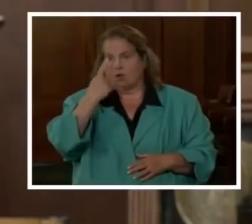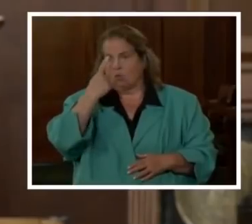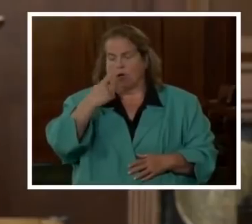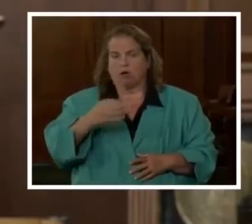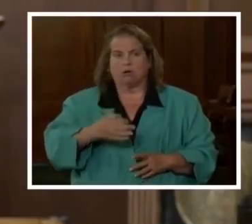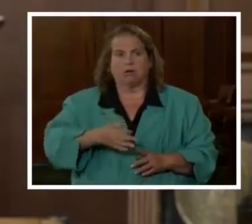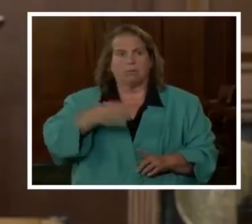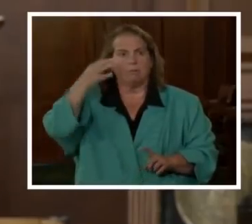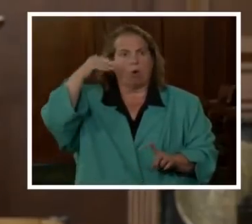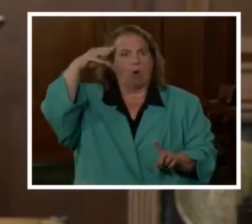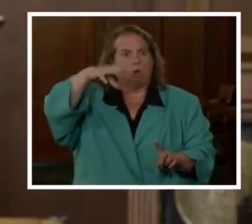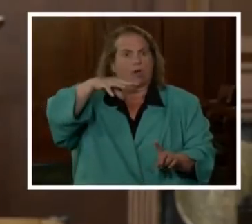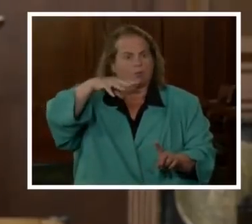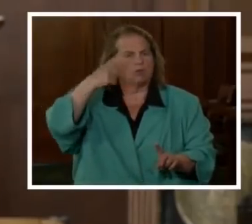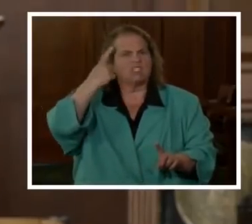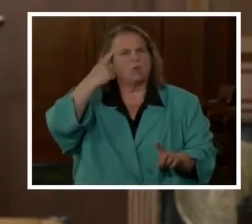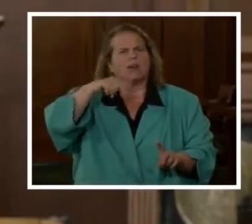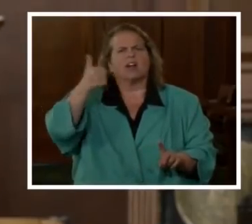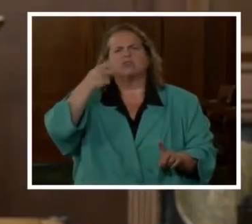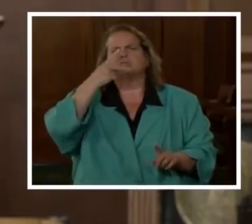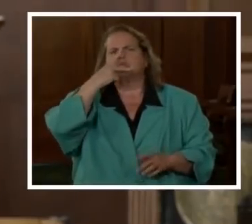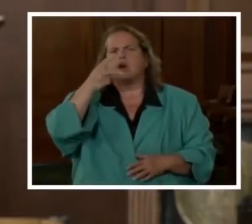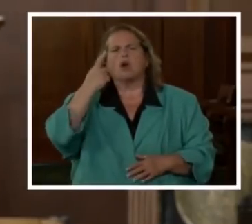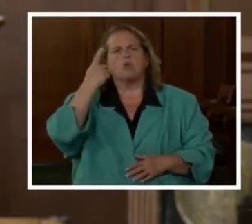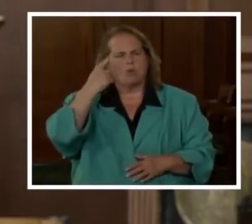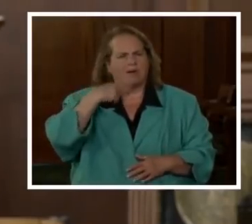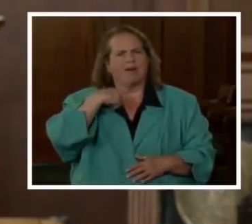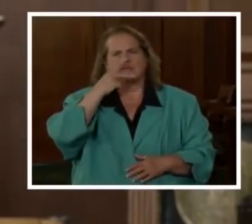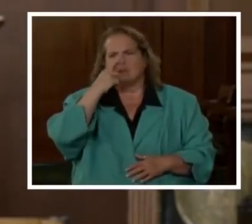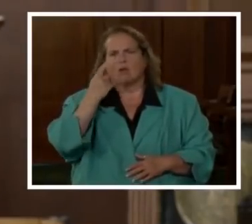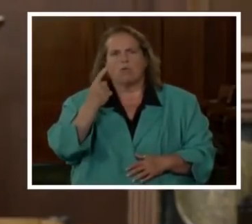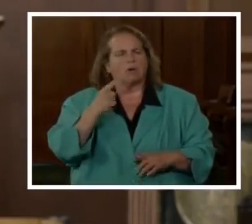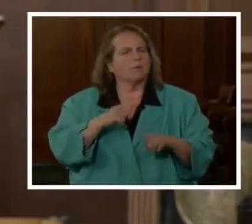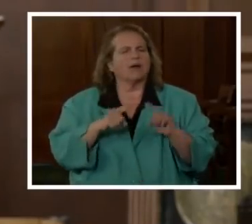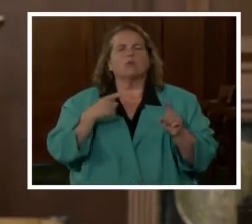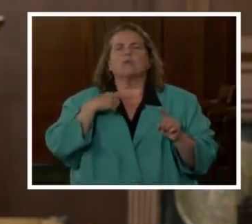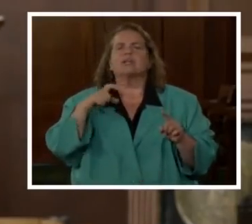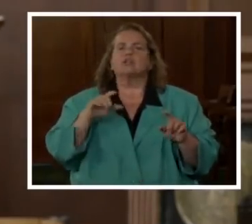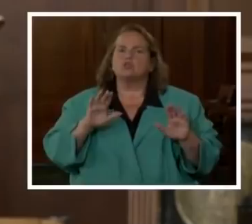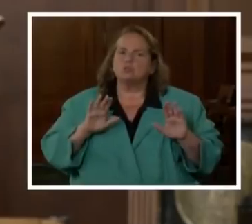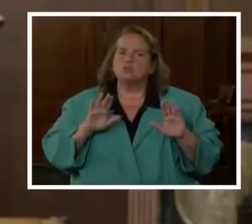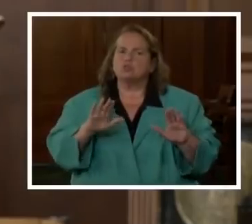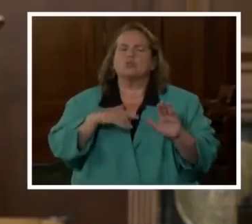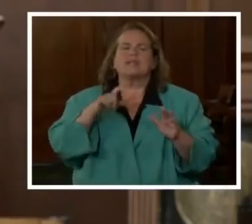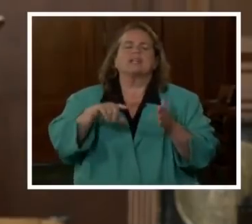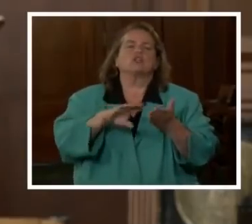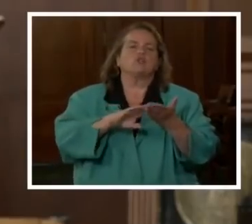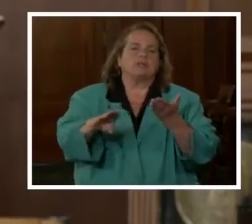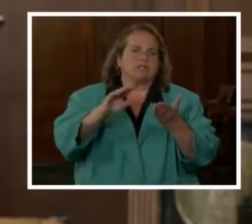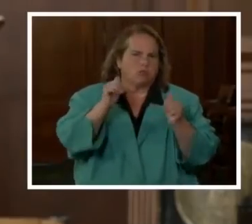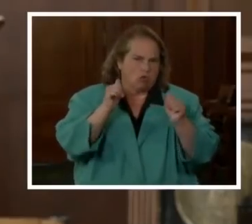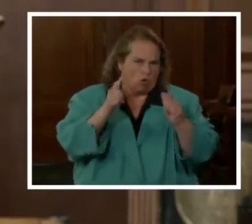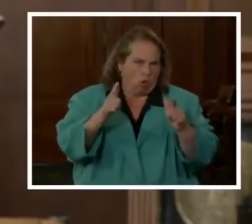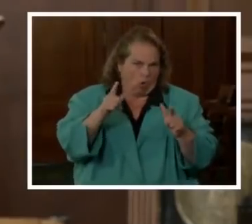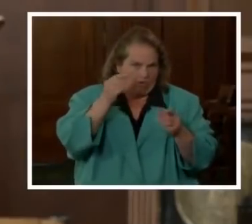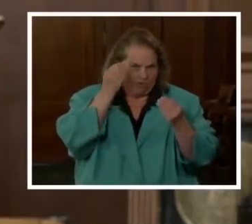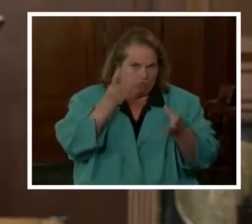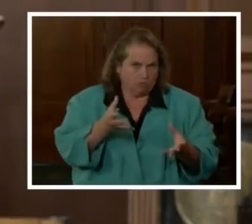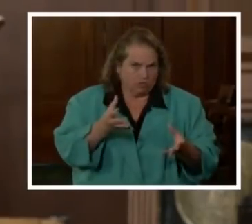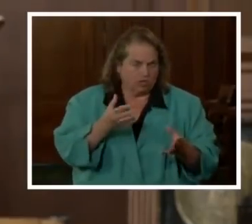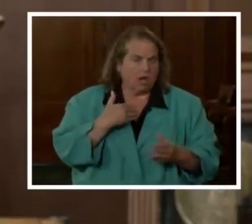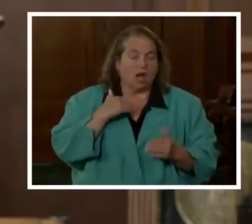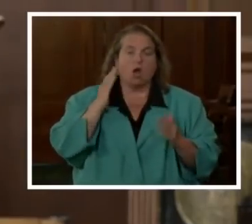until anybody else did, or shortly there before, to get out. We got to release all the information on this, and it is certainly my